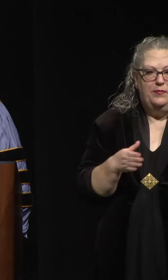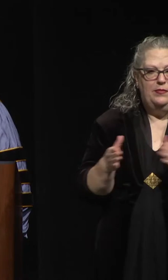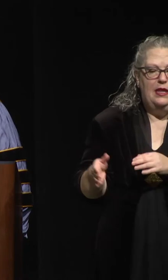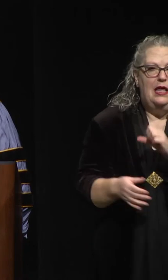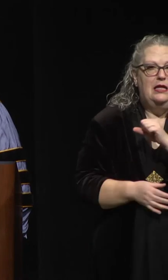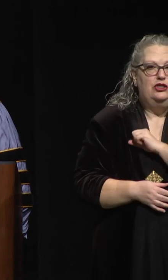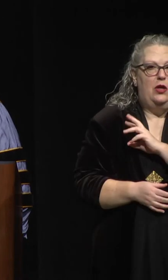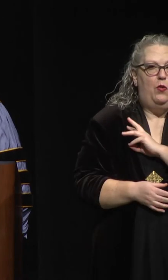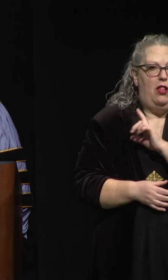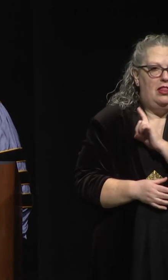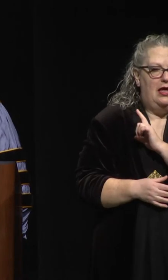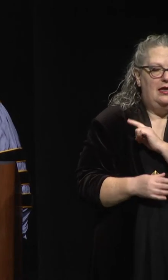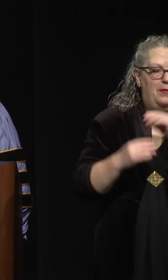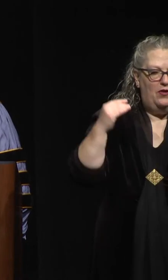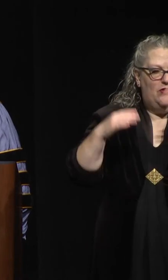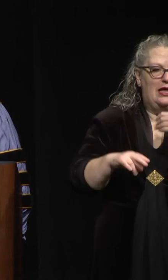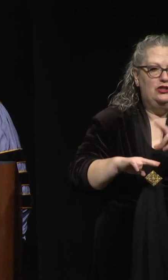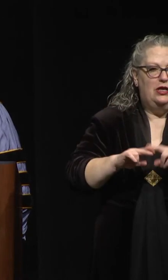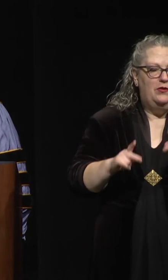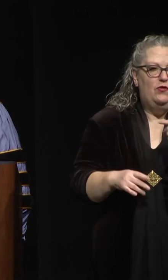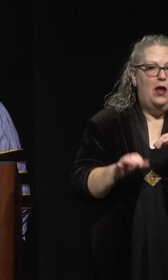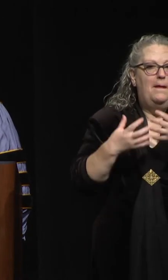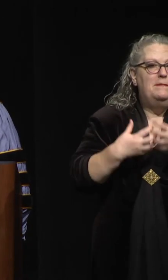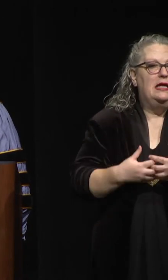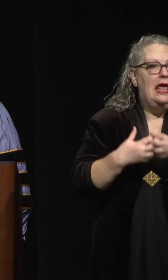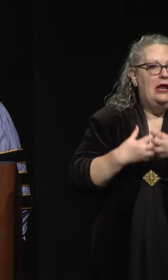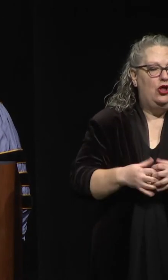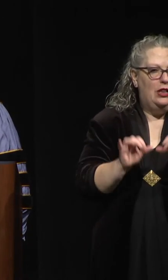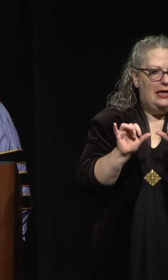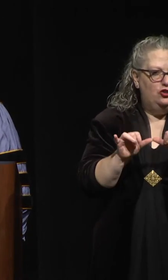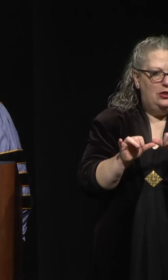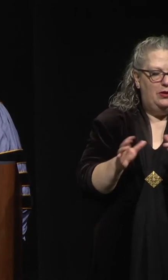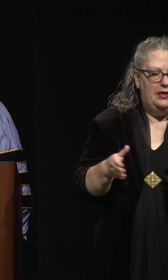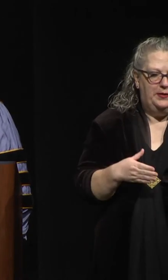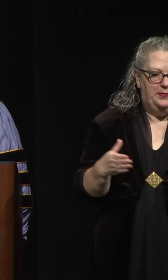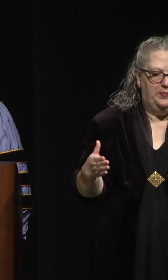Qinglong Lin, professor and chair of mechanical engineering,